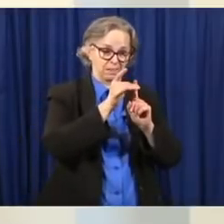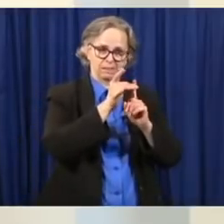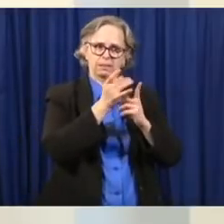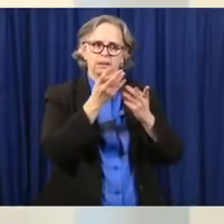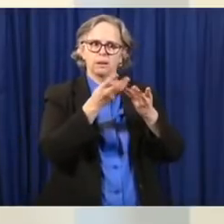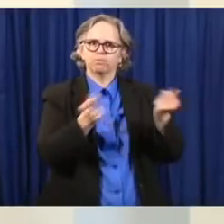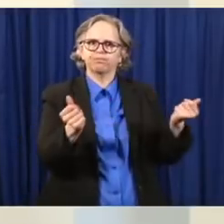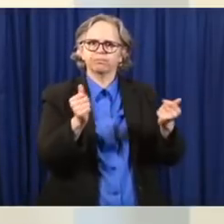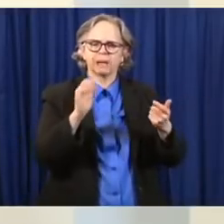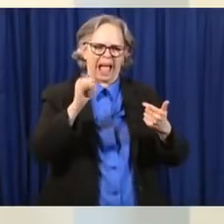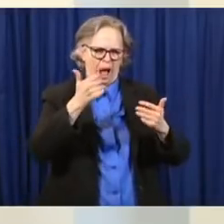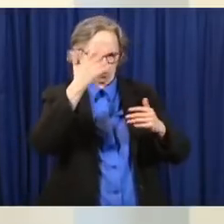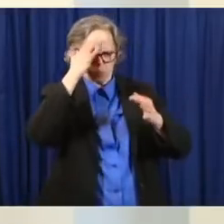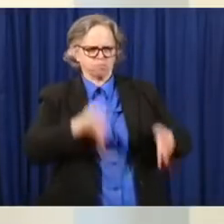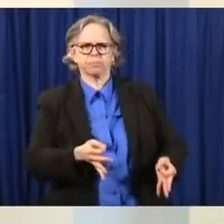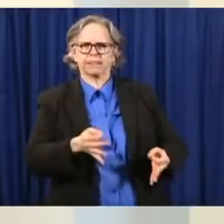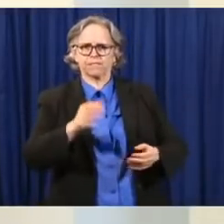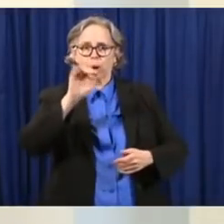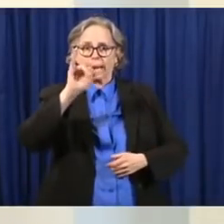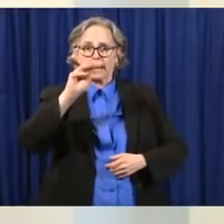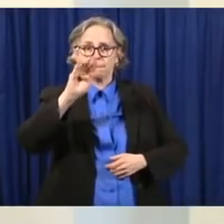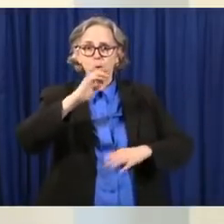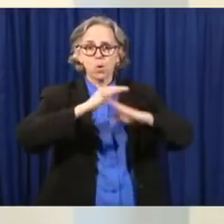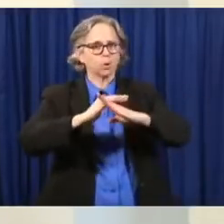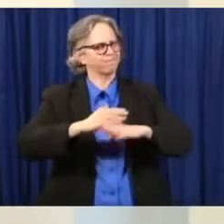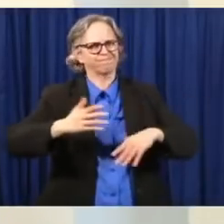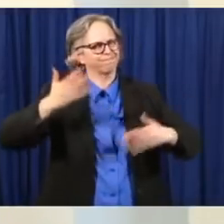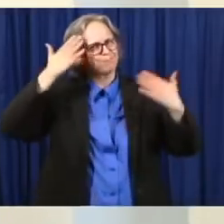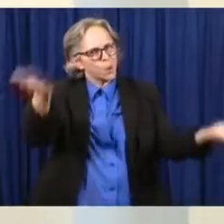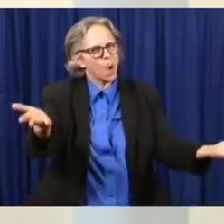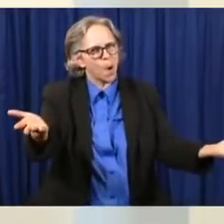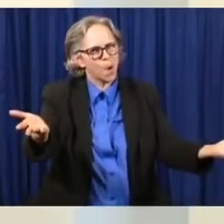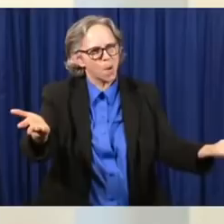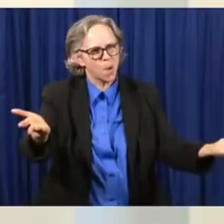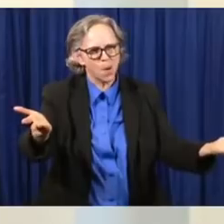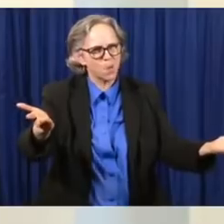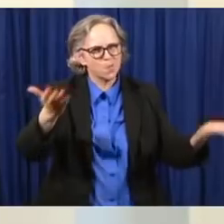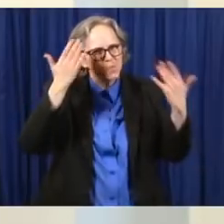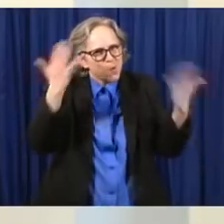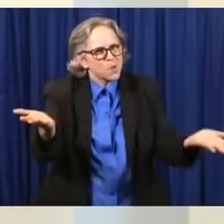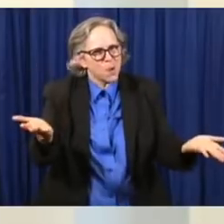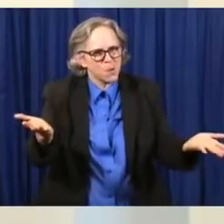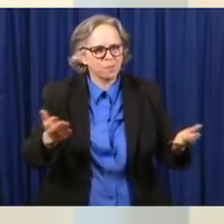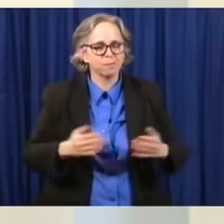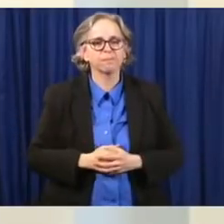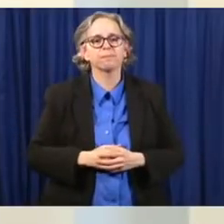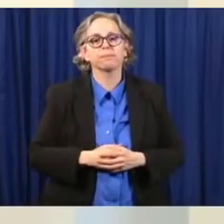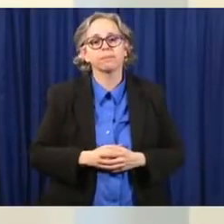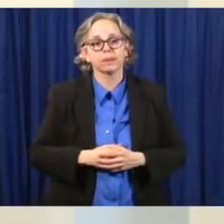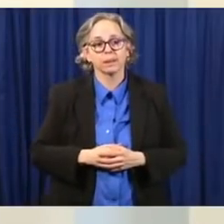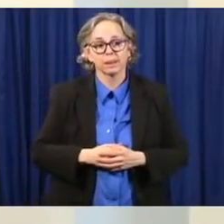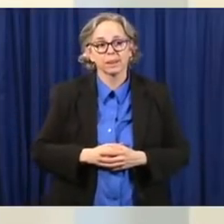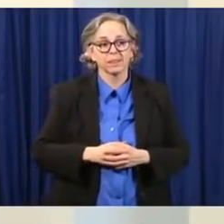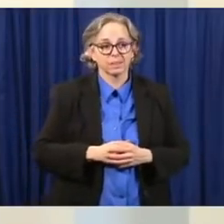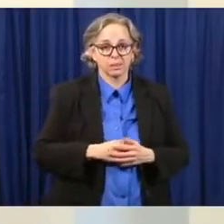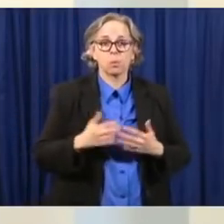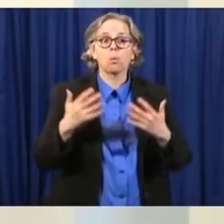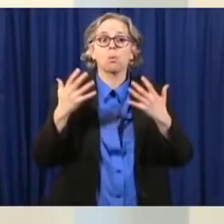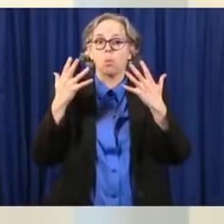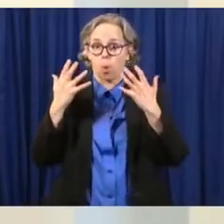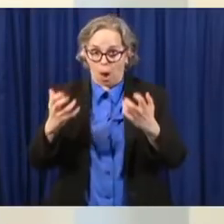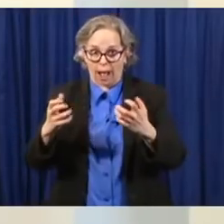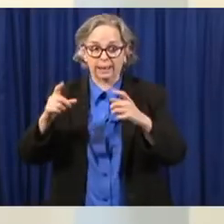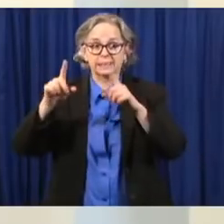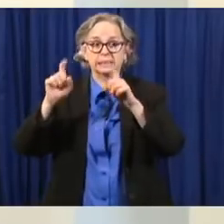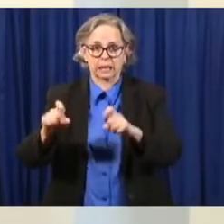would love, and a couple weeks ago, the big buzz was having a test that can show you had it. And almost in some countries, they're looking at